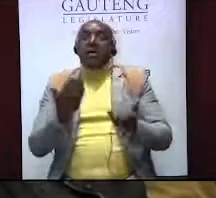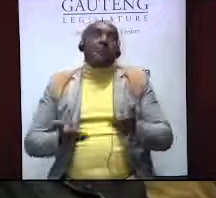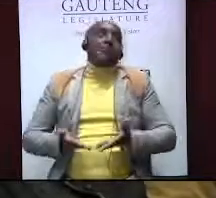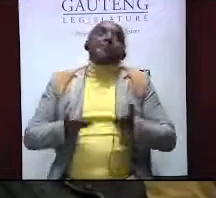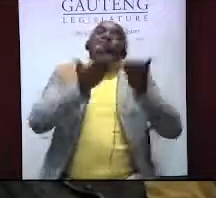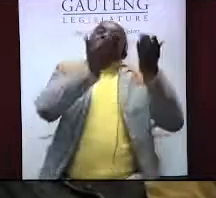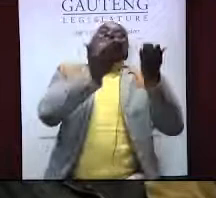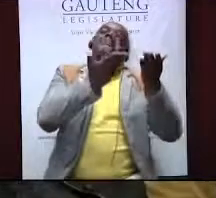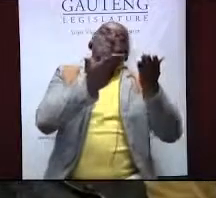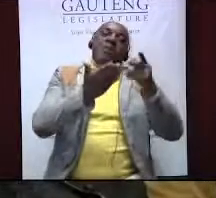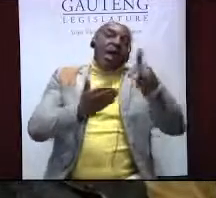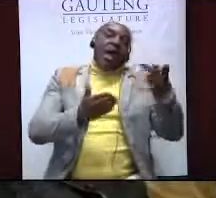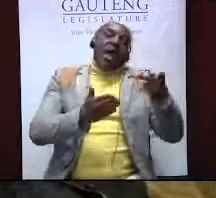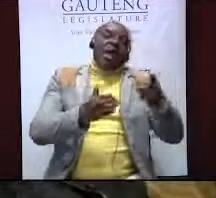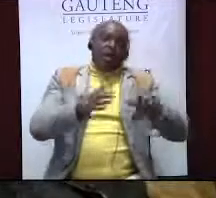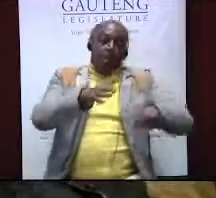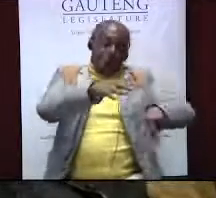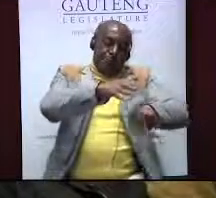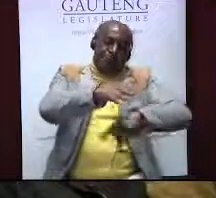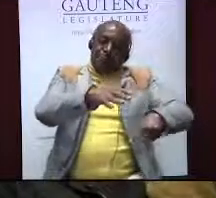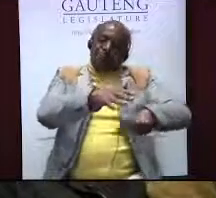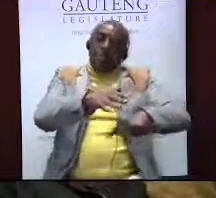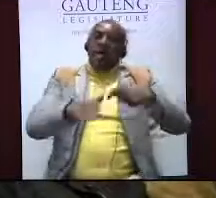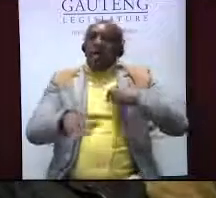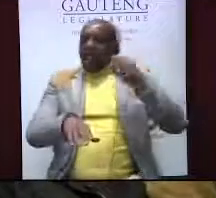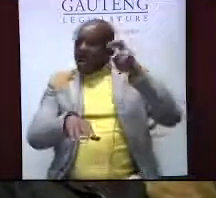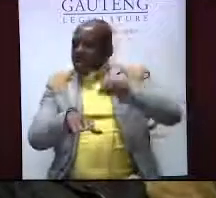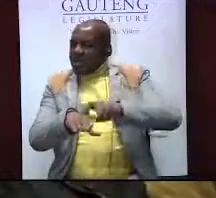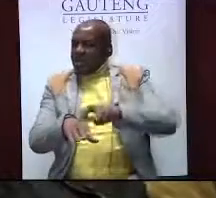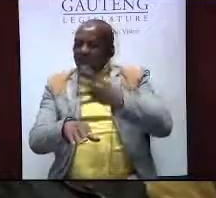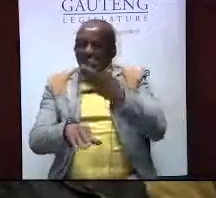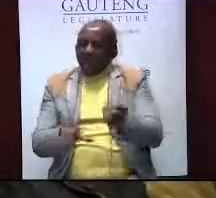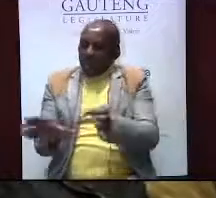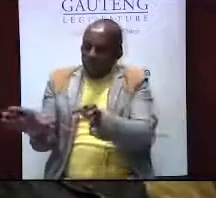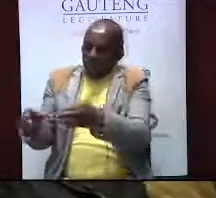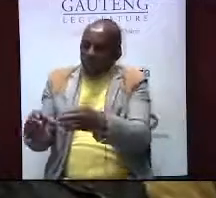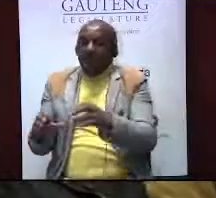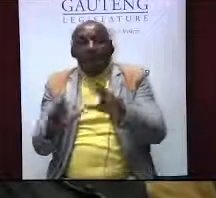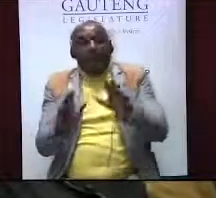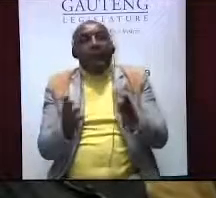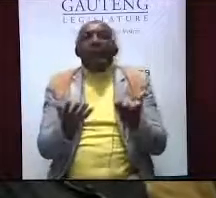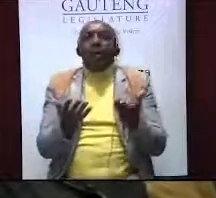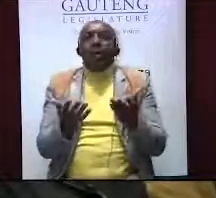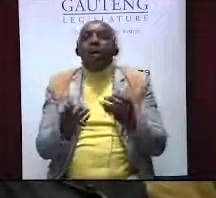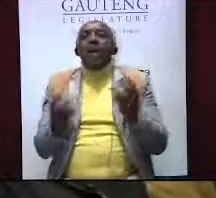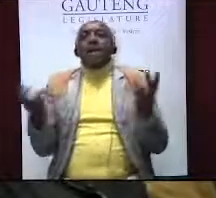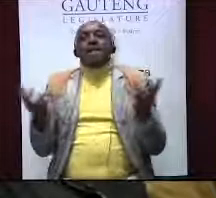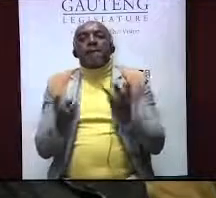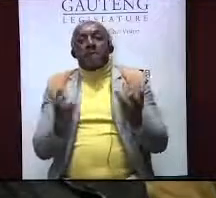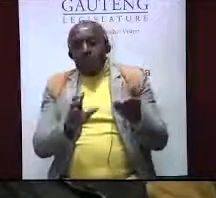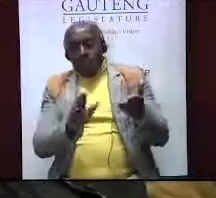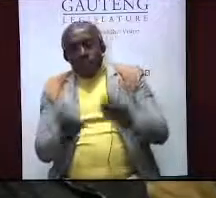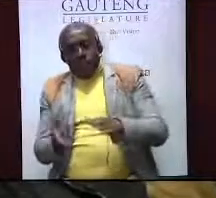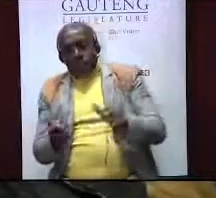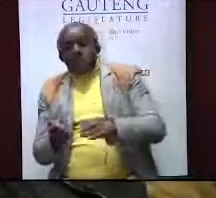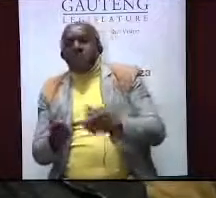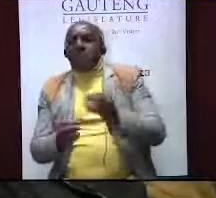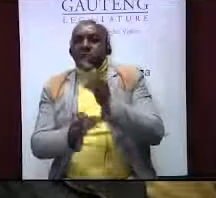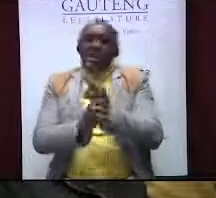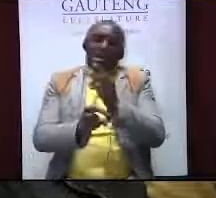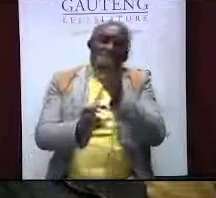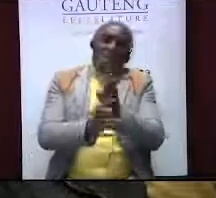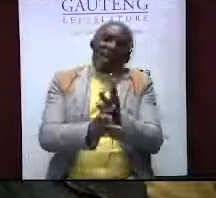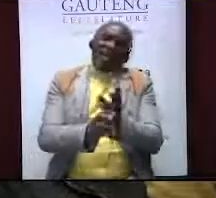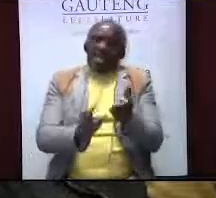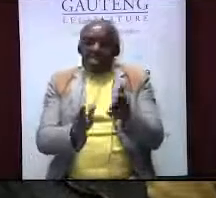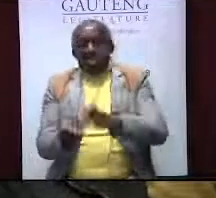province. Bona batle banor baru sabiang. So we need to be capacitated. Biang. Batho ba tlokofaletse ke batswadi ba tlokofaletse ke bana